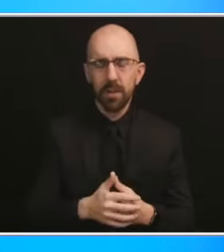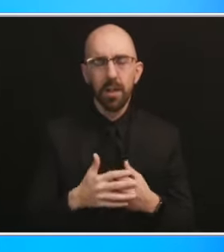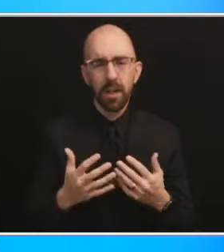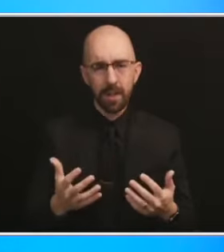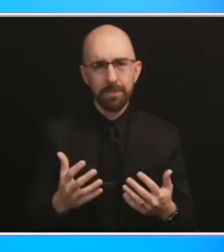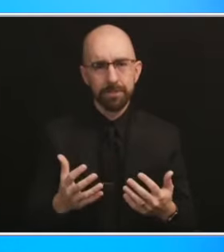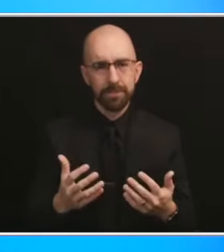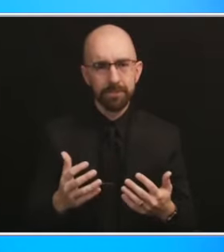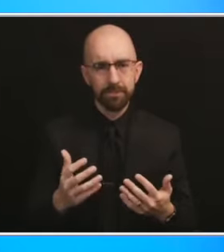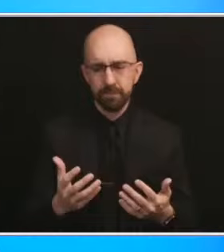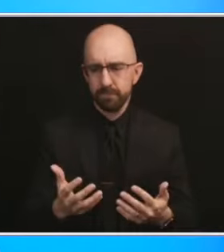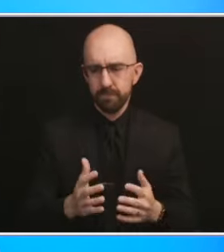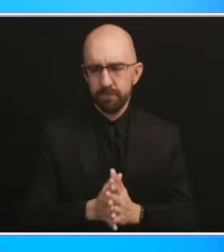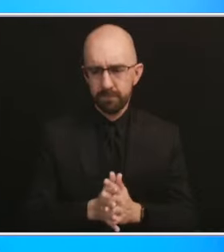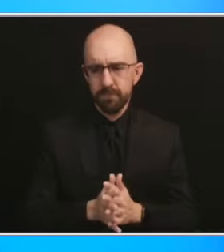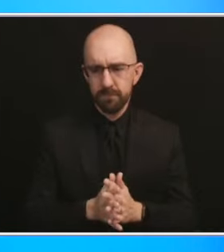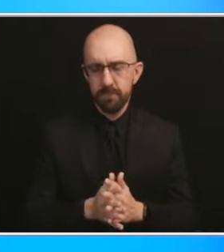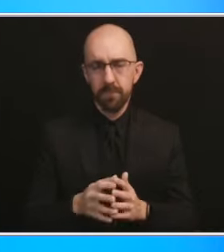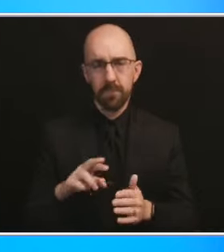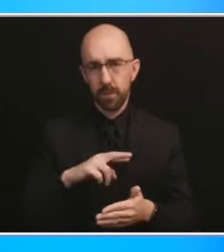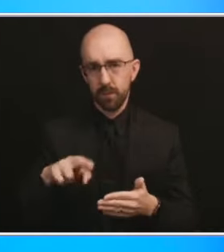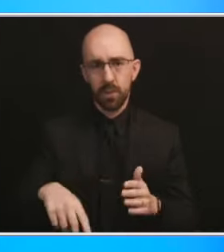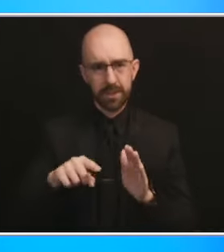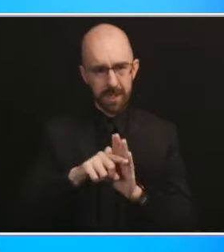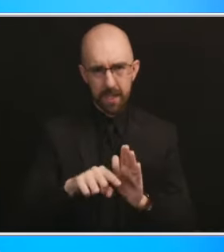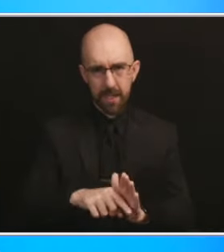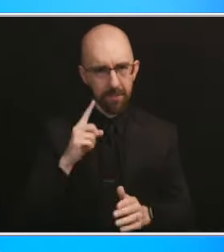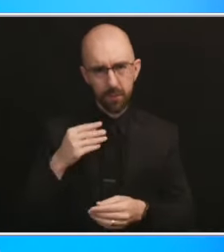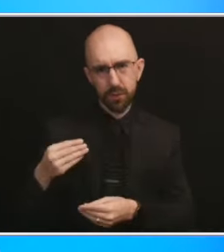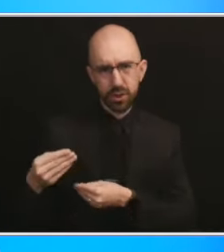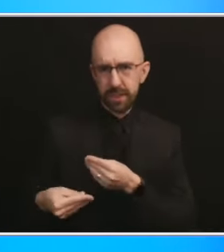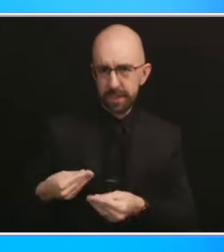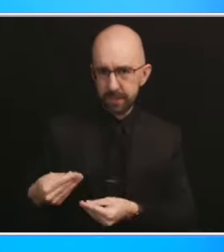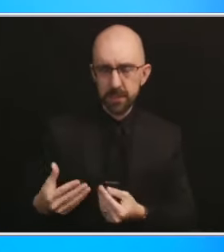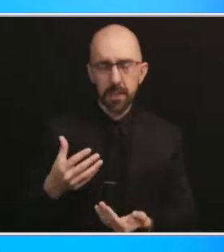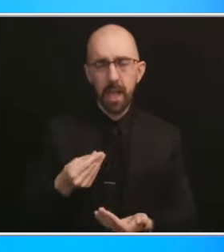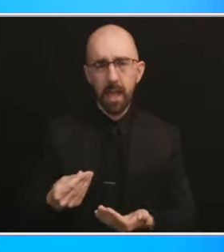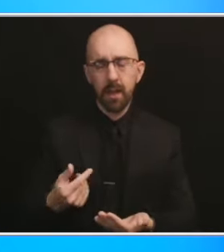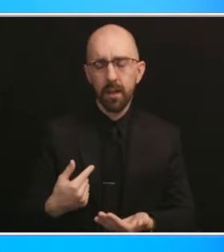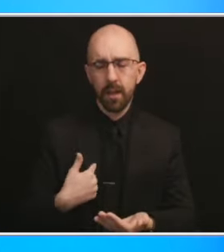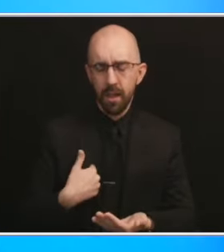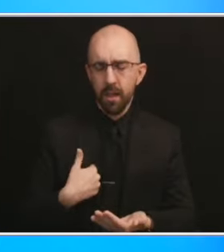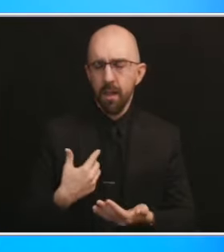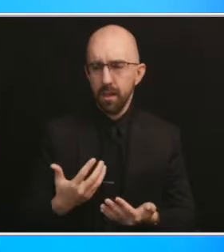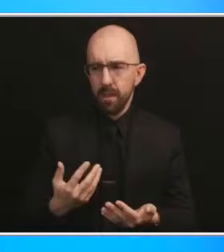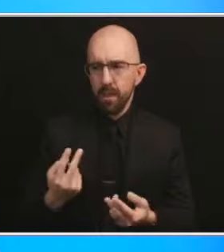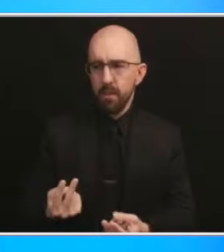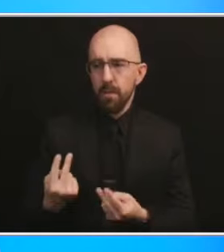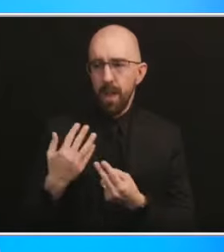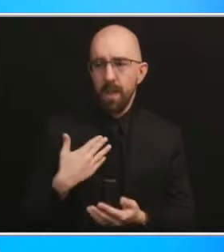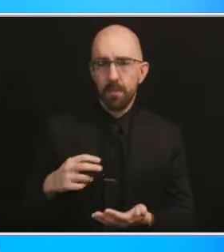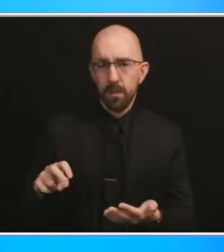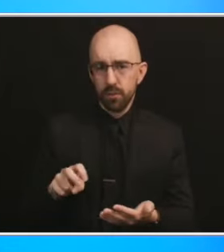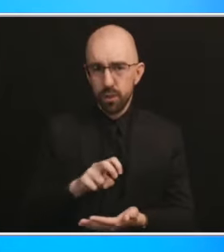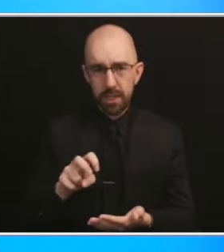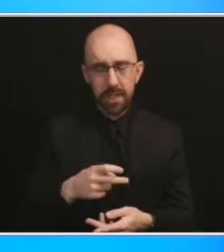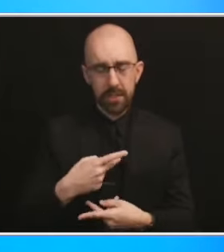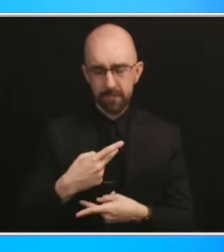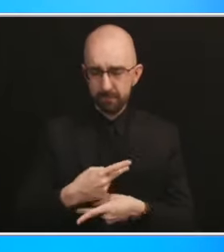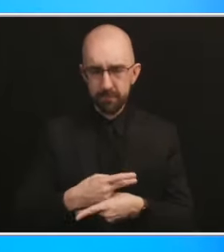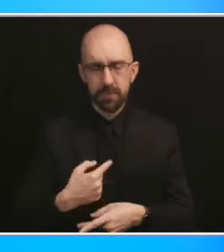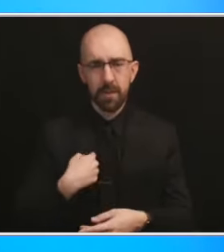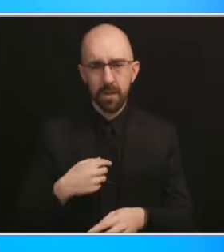out, negative for all of the genes. And as I look back at my journey and like taking care, I watched